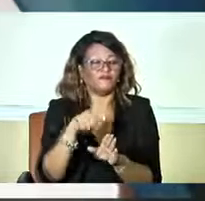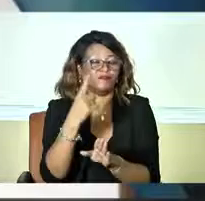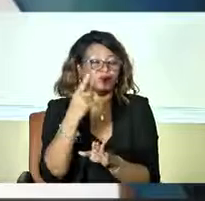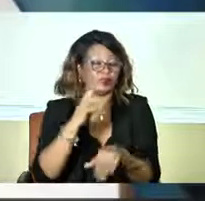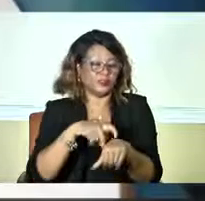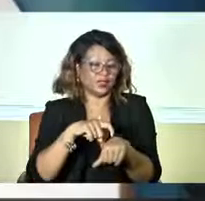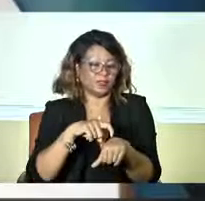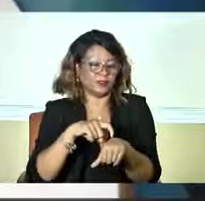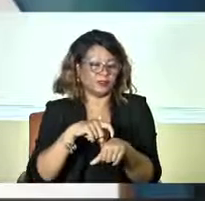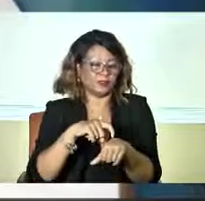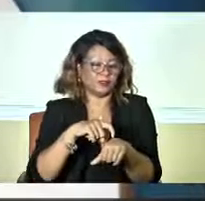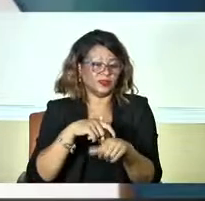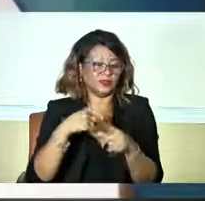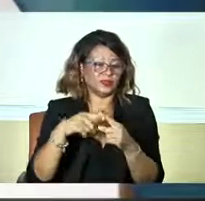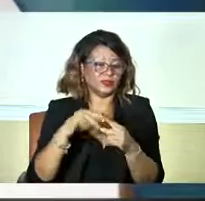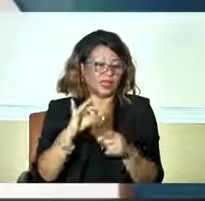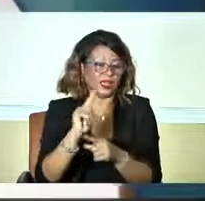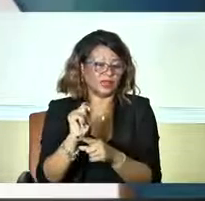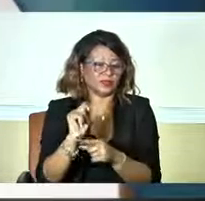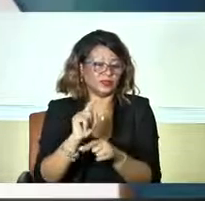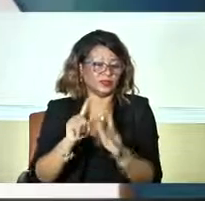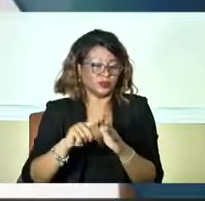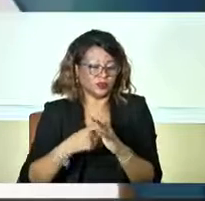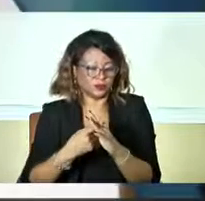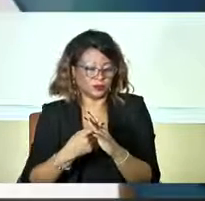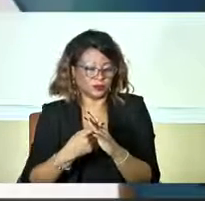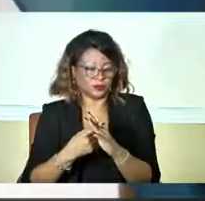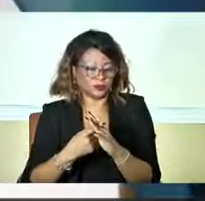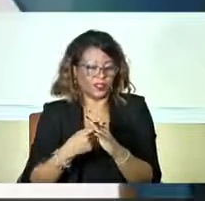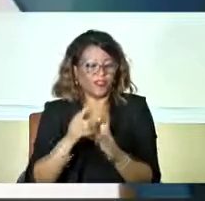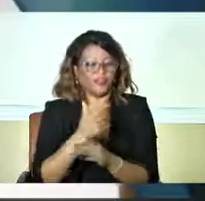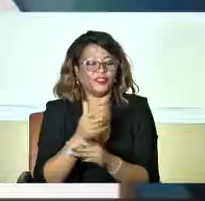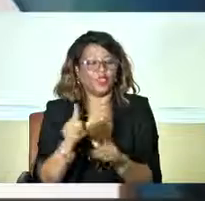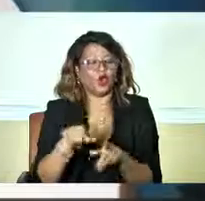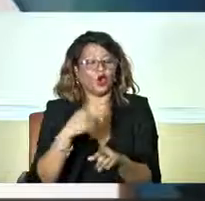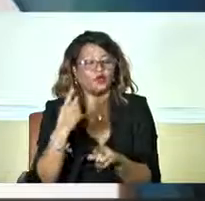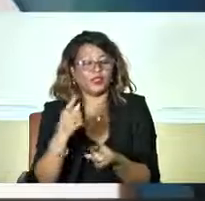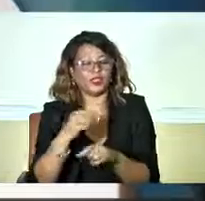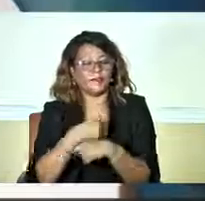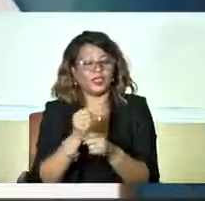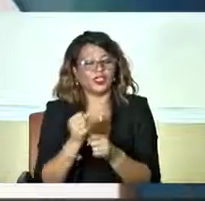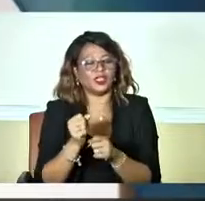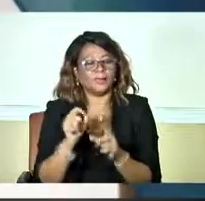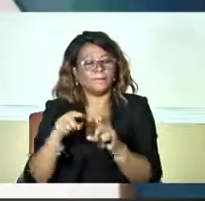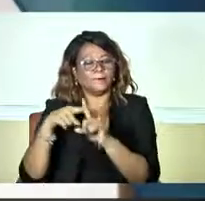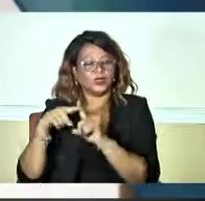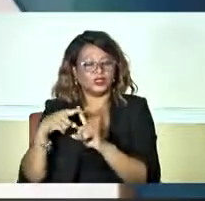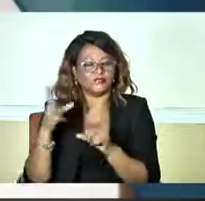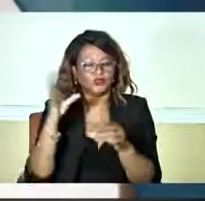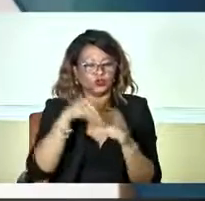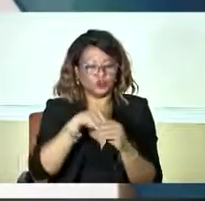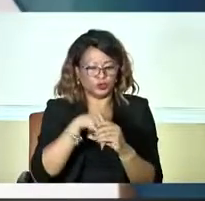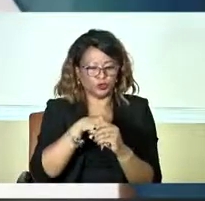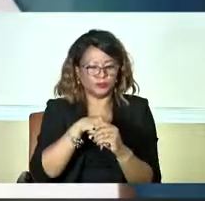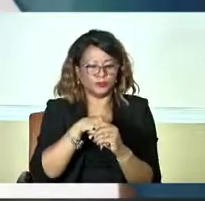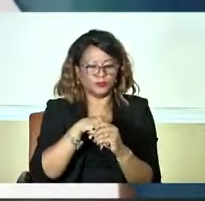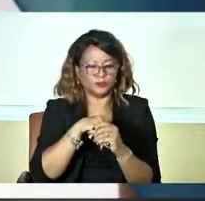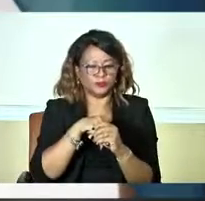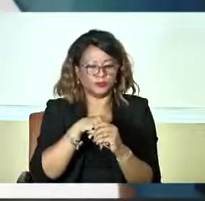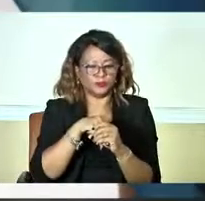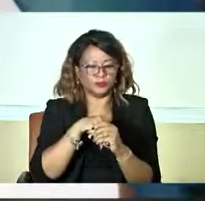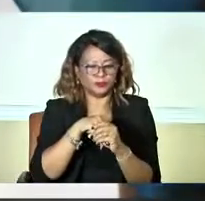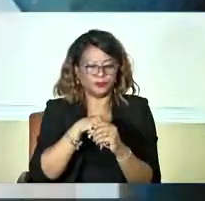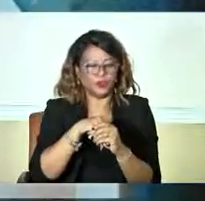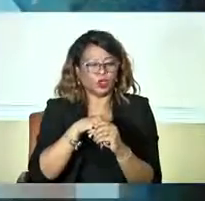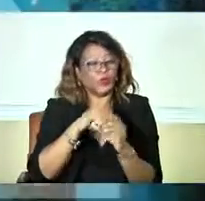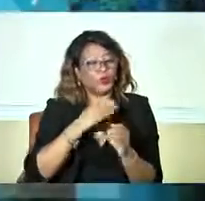time since the Act came into force. They are already making a positive contribution.